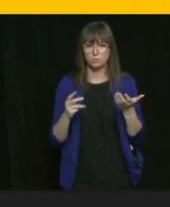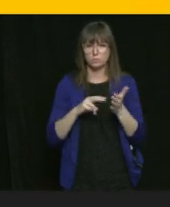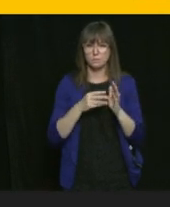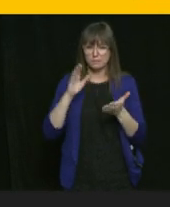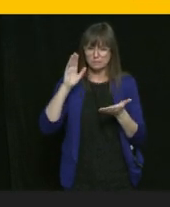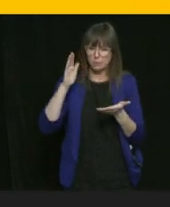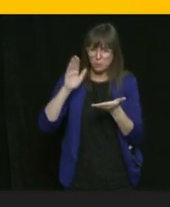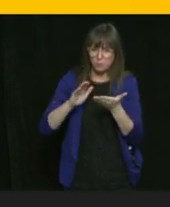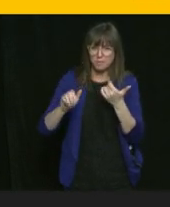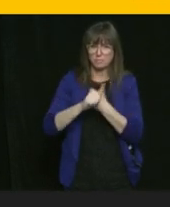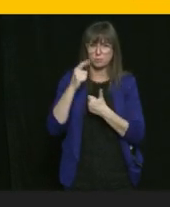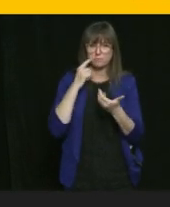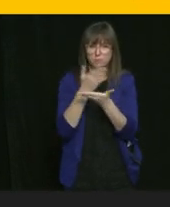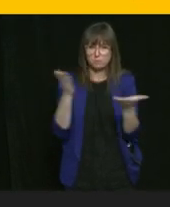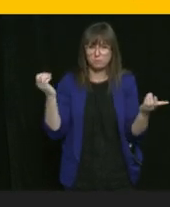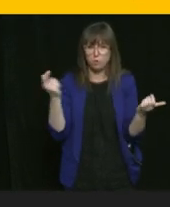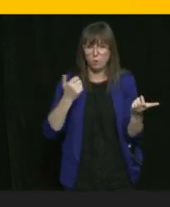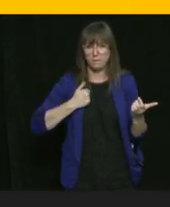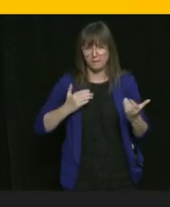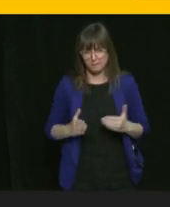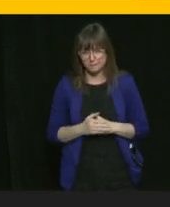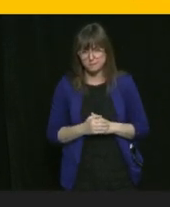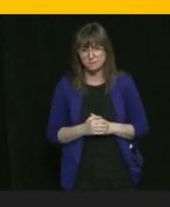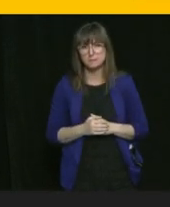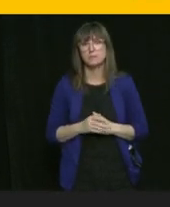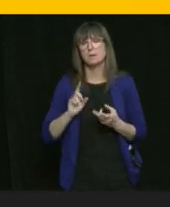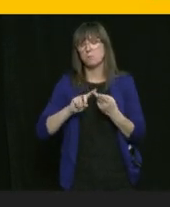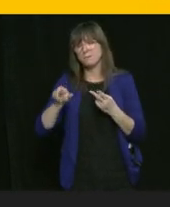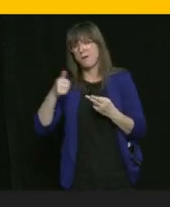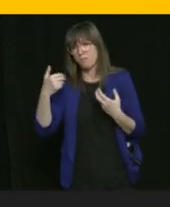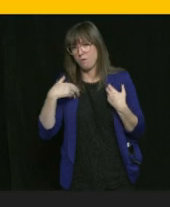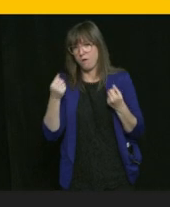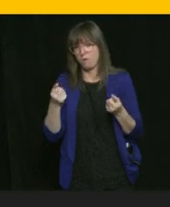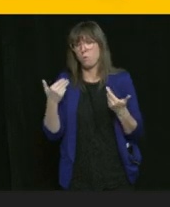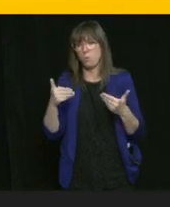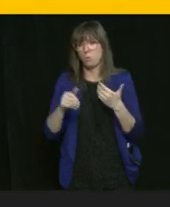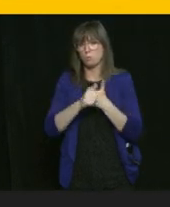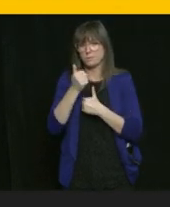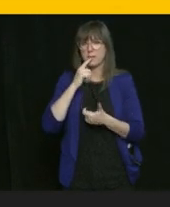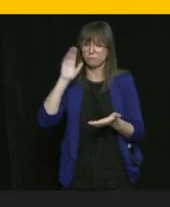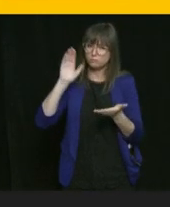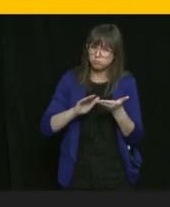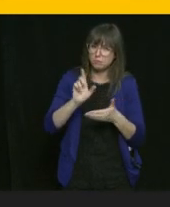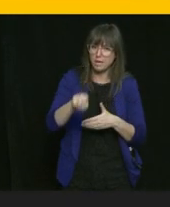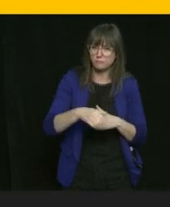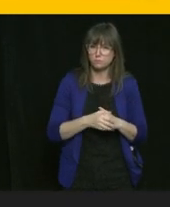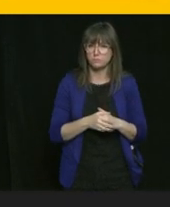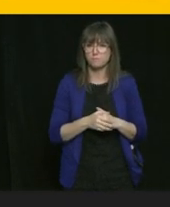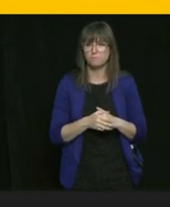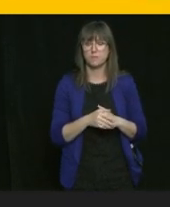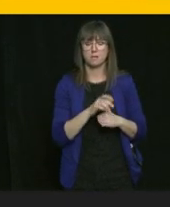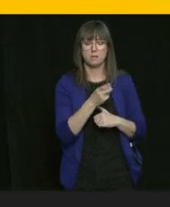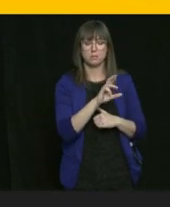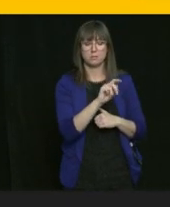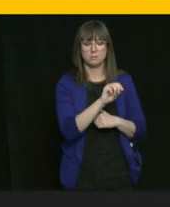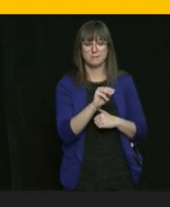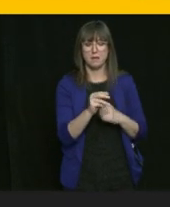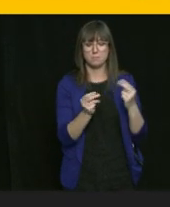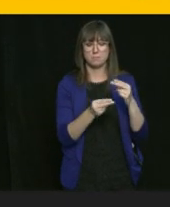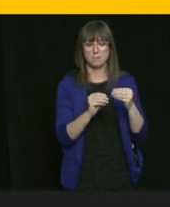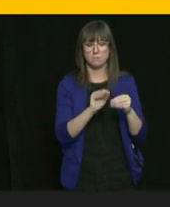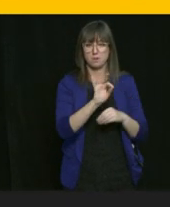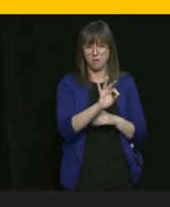greater risk of COVID-19 and other health threats. Slide 9. The pattern of outbreaks has been